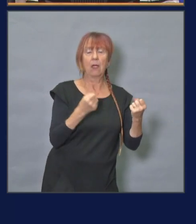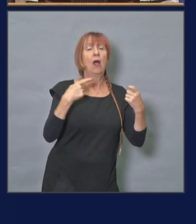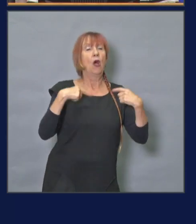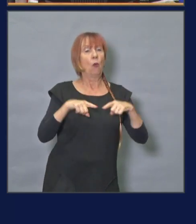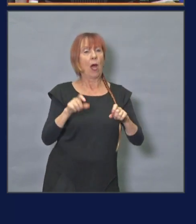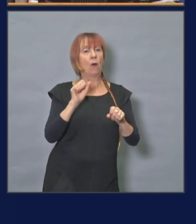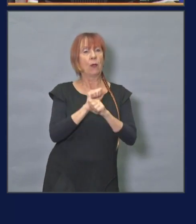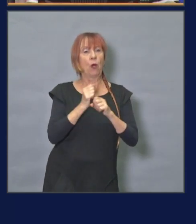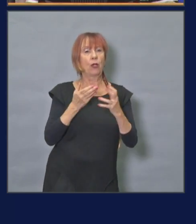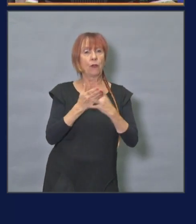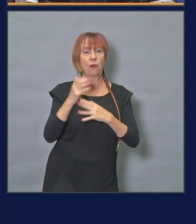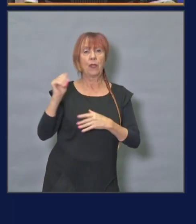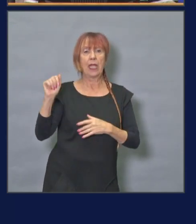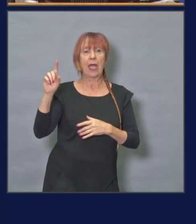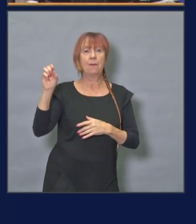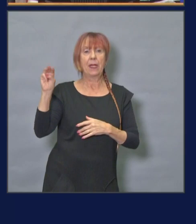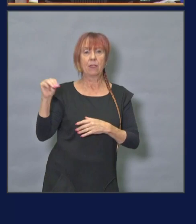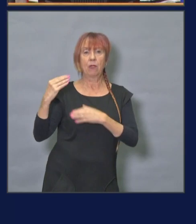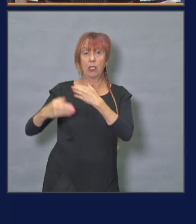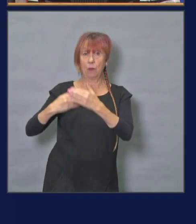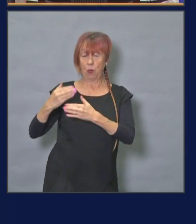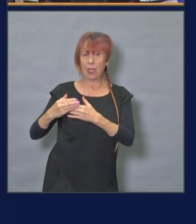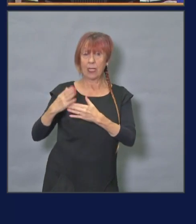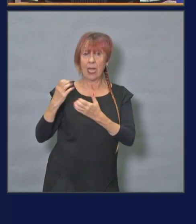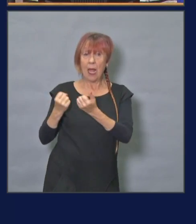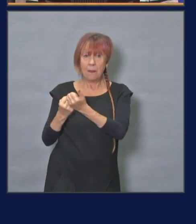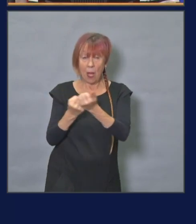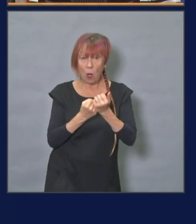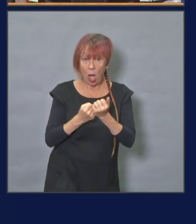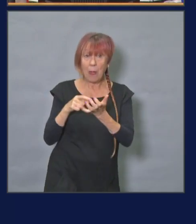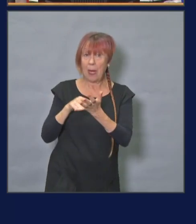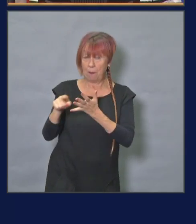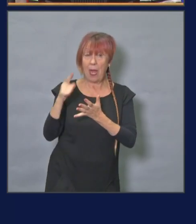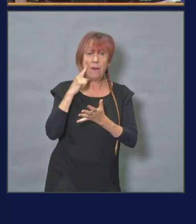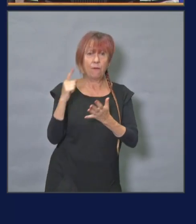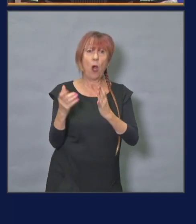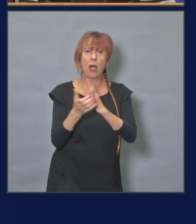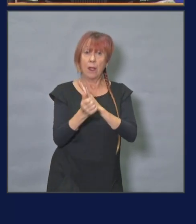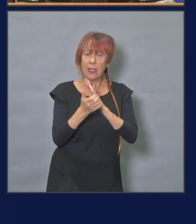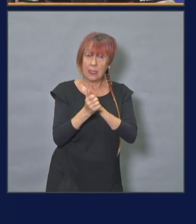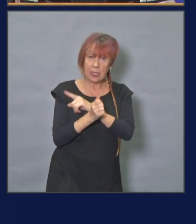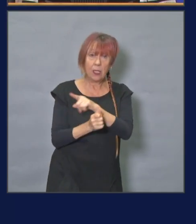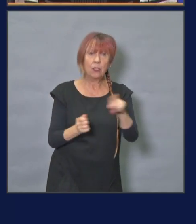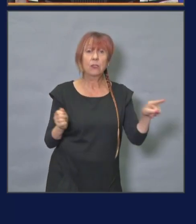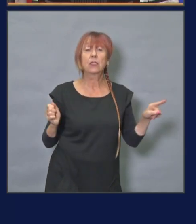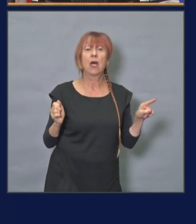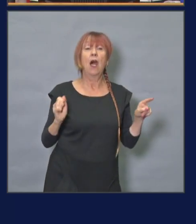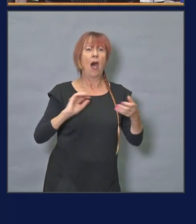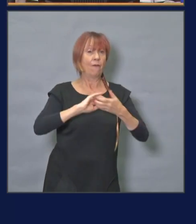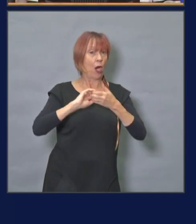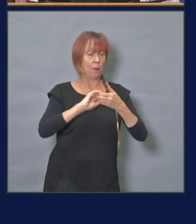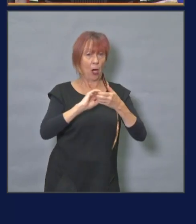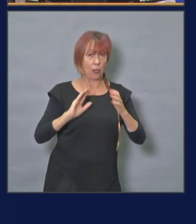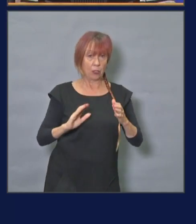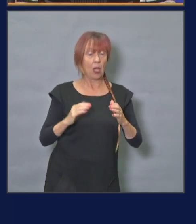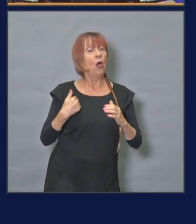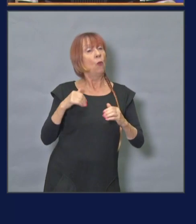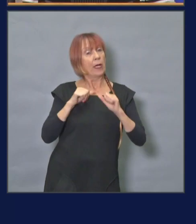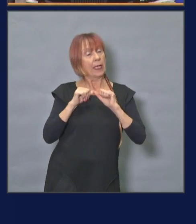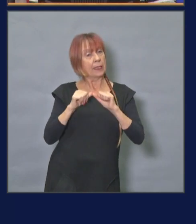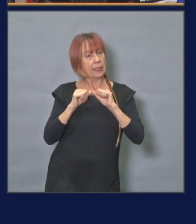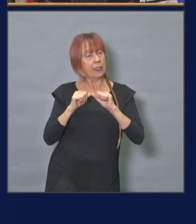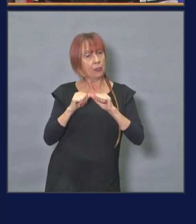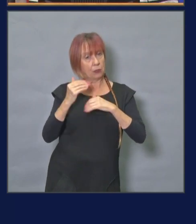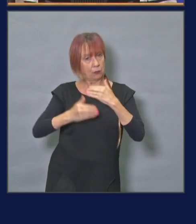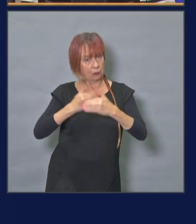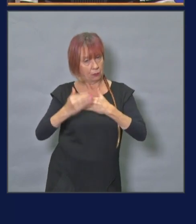administrative process that would compensate our partners for their time and expertise, we continue to carry out our key response activities,